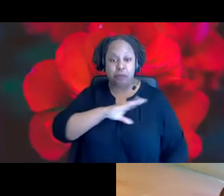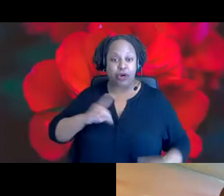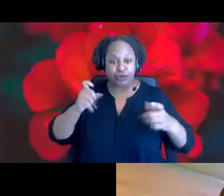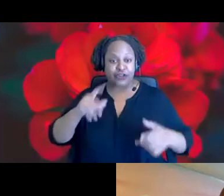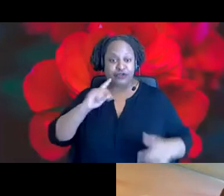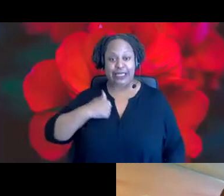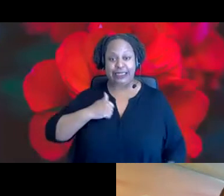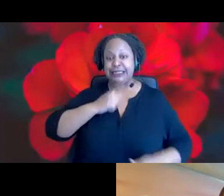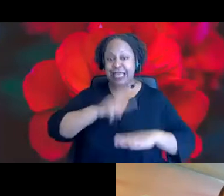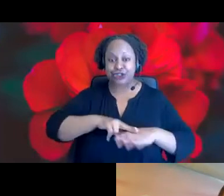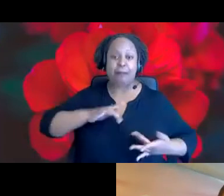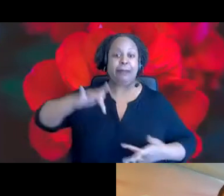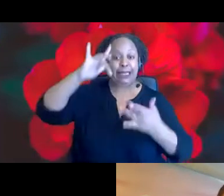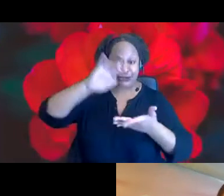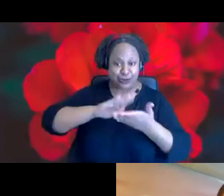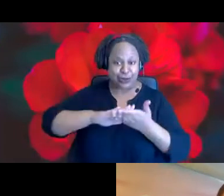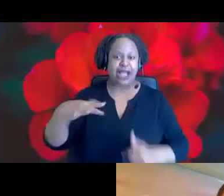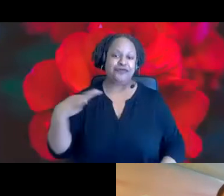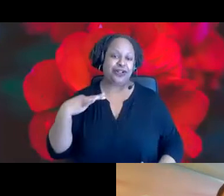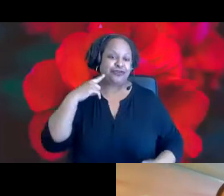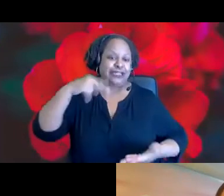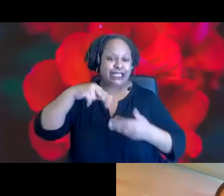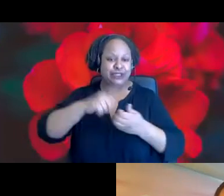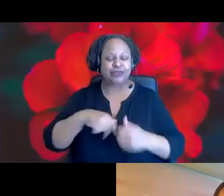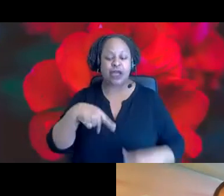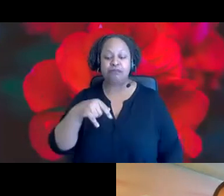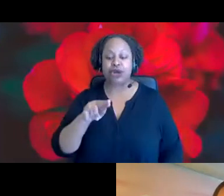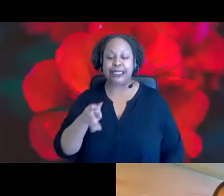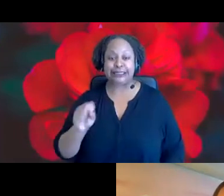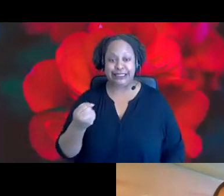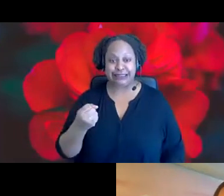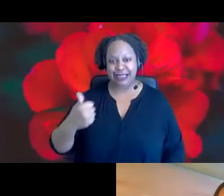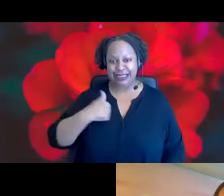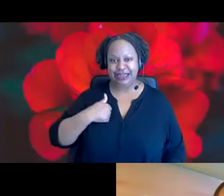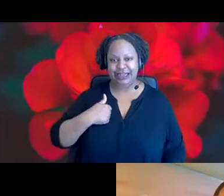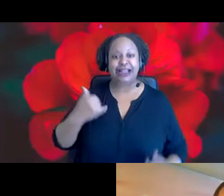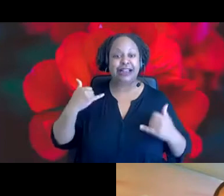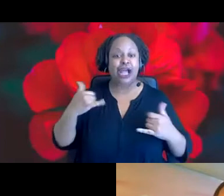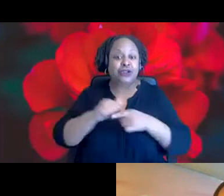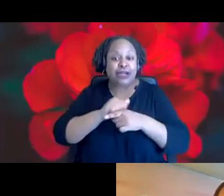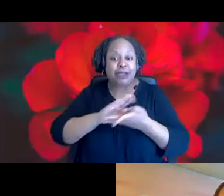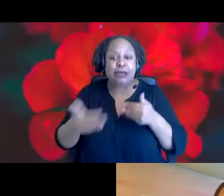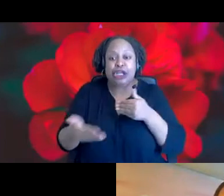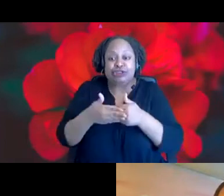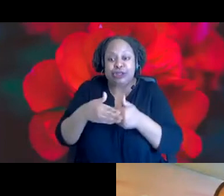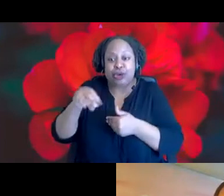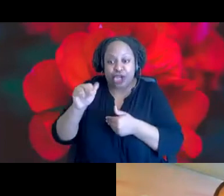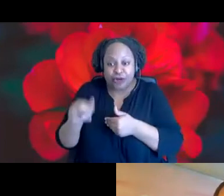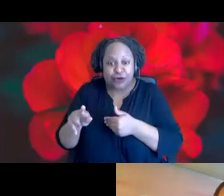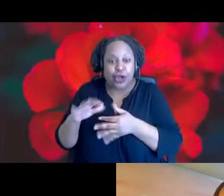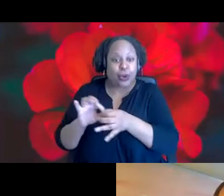Canada. She's also training to become an intimacy choreographer and coordinator for stage and screen. Welcome, Anissa. Thanks so much for